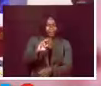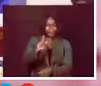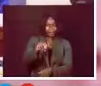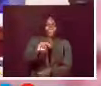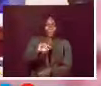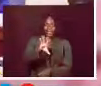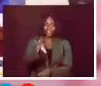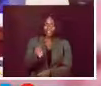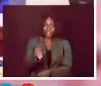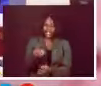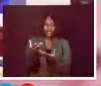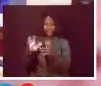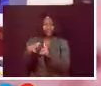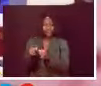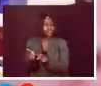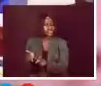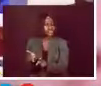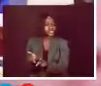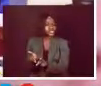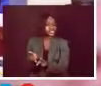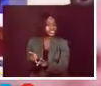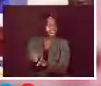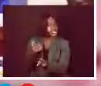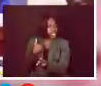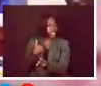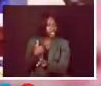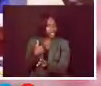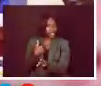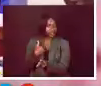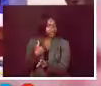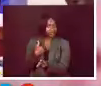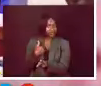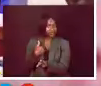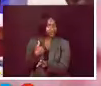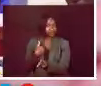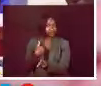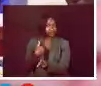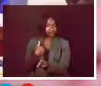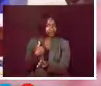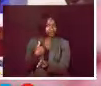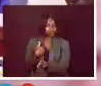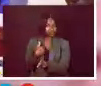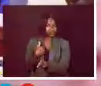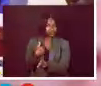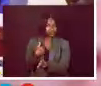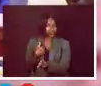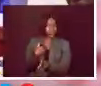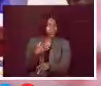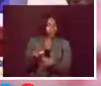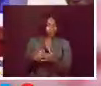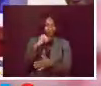losing all the advantage that the then Deputy Leader would have gathered in ECOWAS. He will be throwing them away to